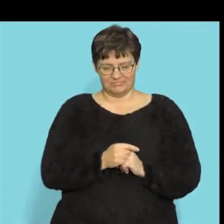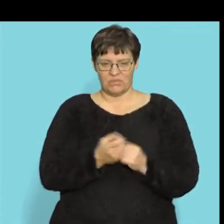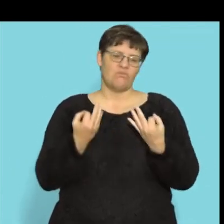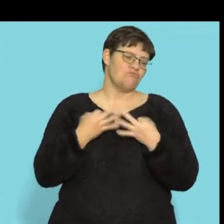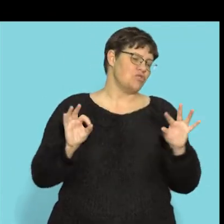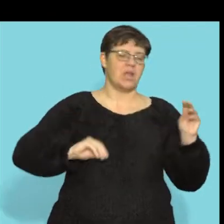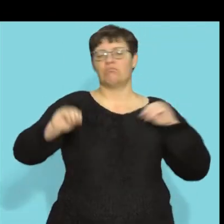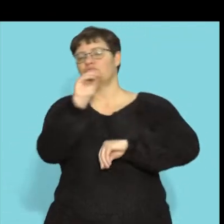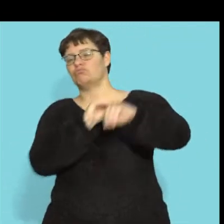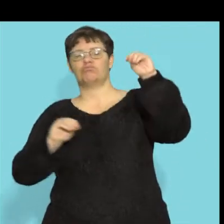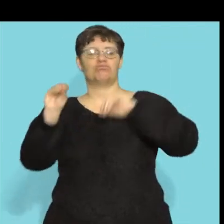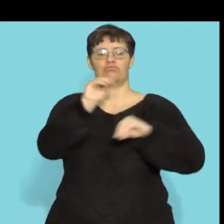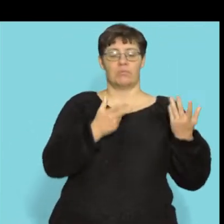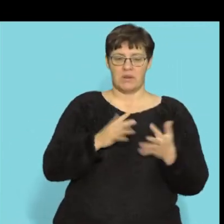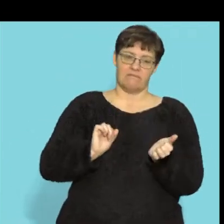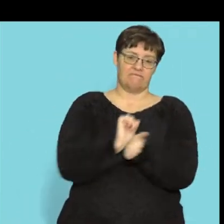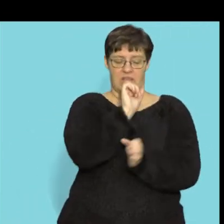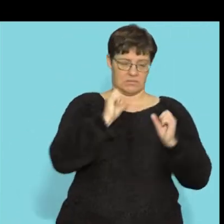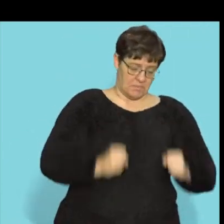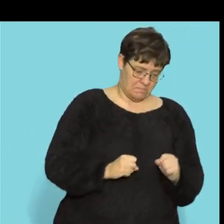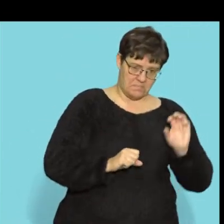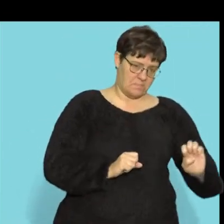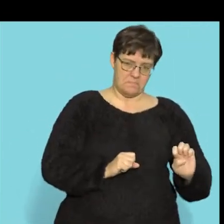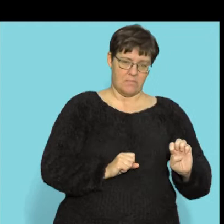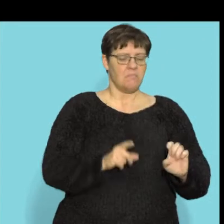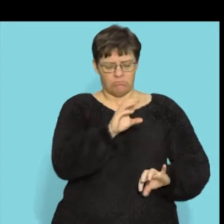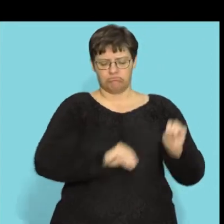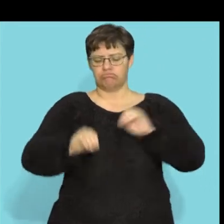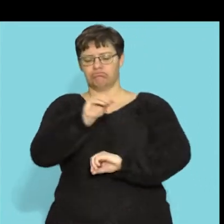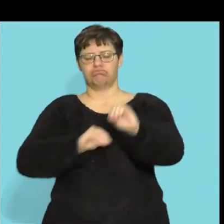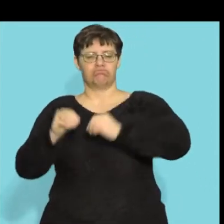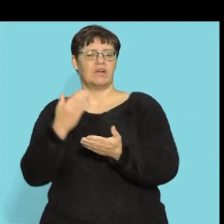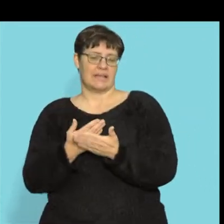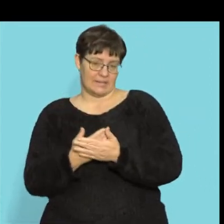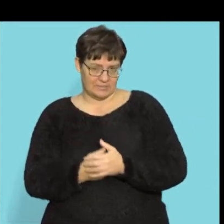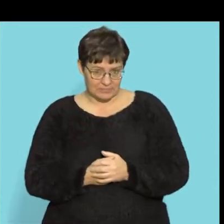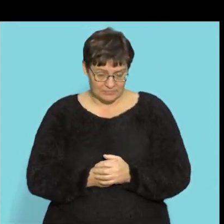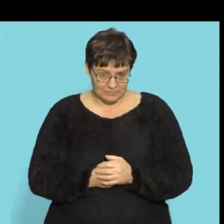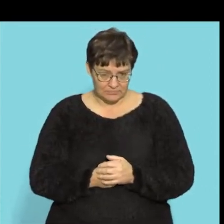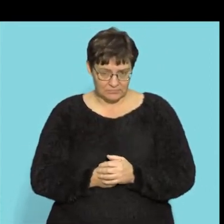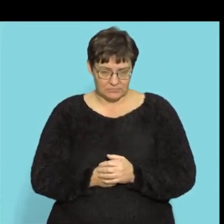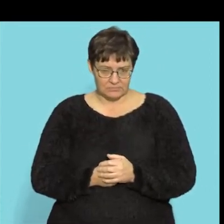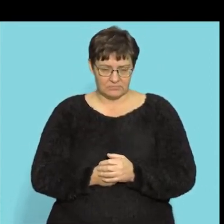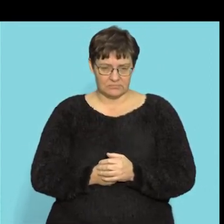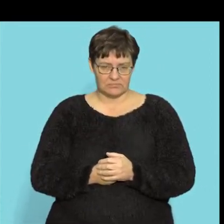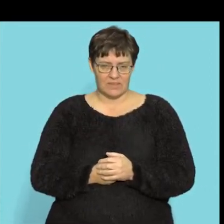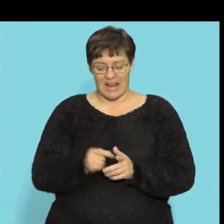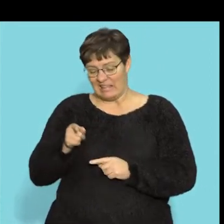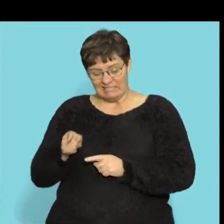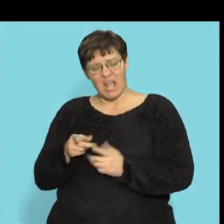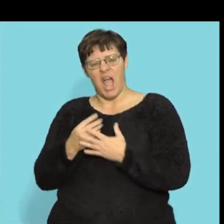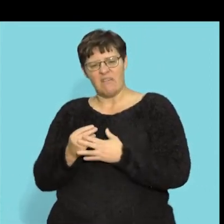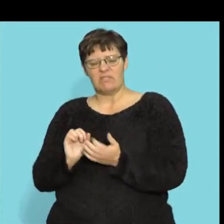not fixed within, around a single positive nucleus. They are actually free to move between